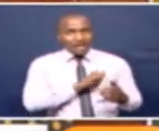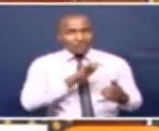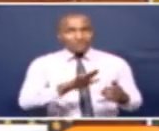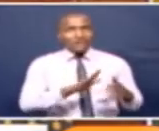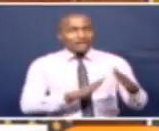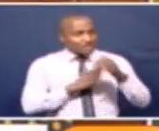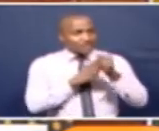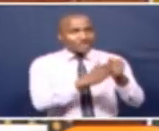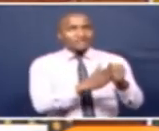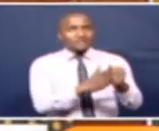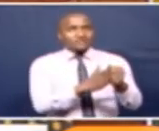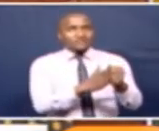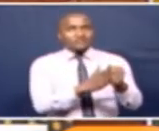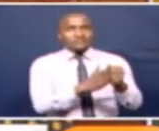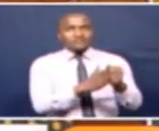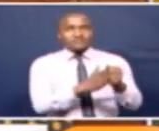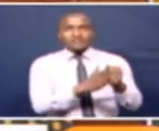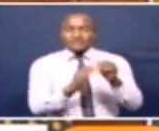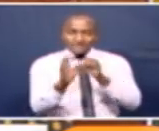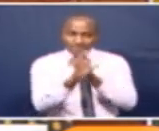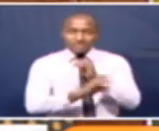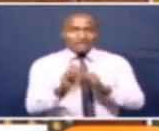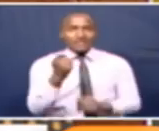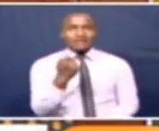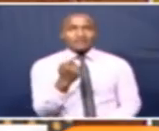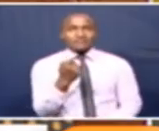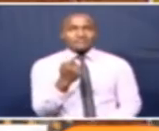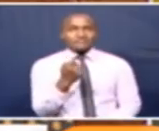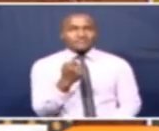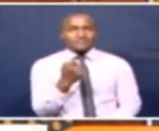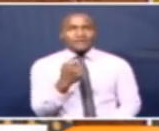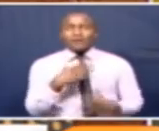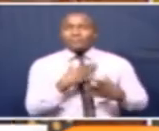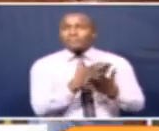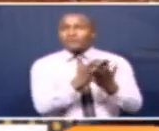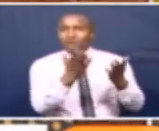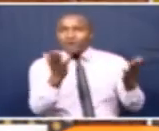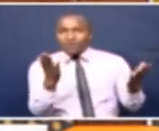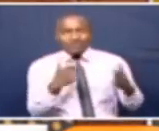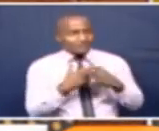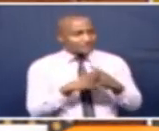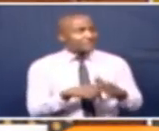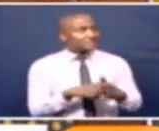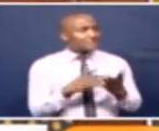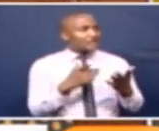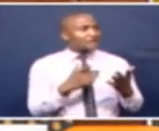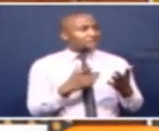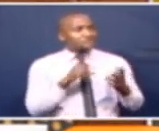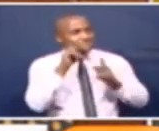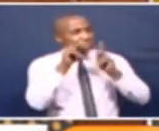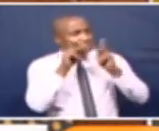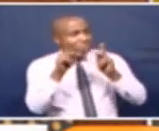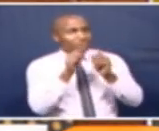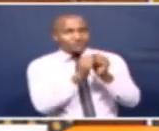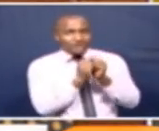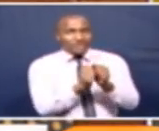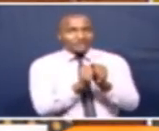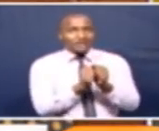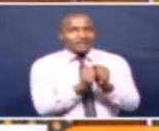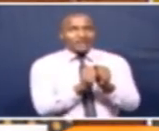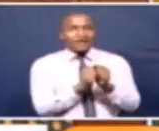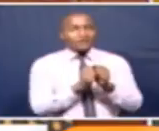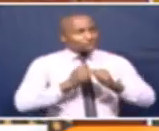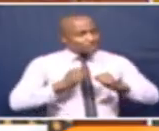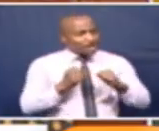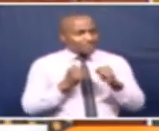leading topmost girl in the Republic. Mm-hmm. So everybody started screaming where I was working, and I felt so thrilled, very